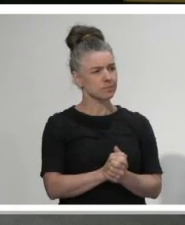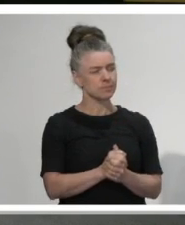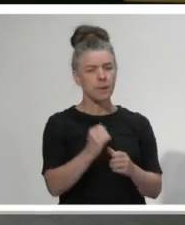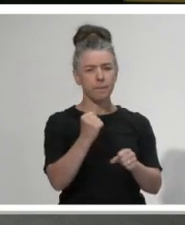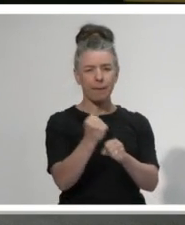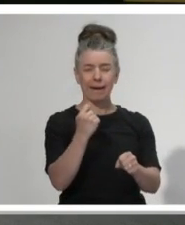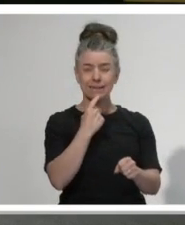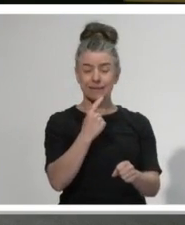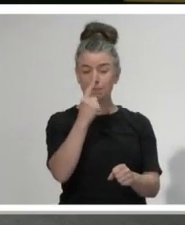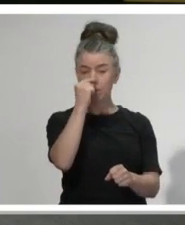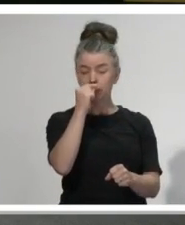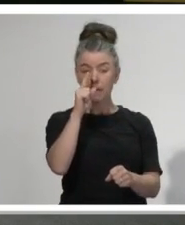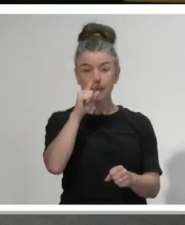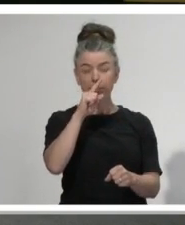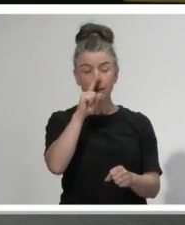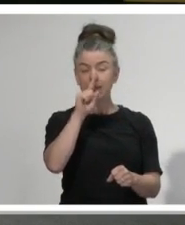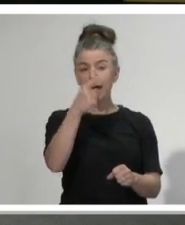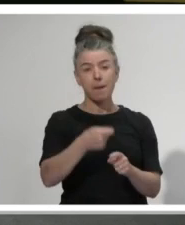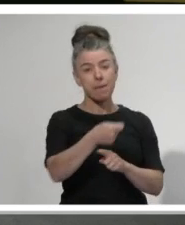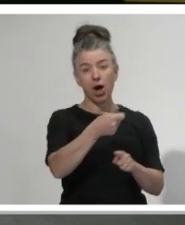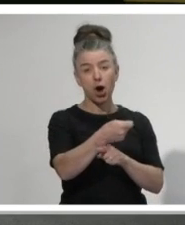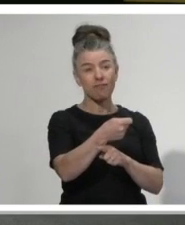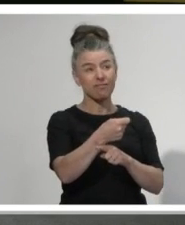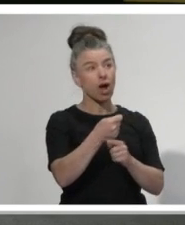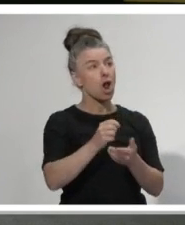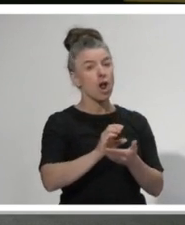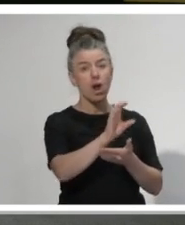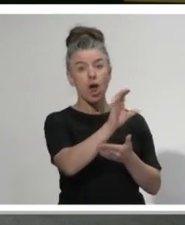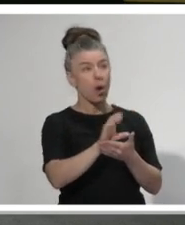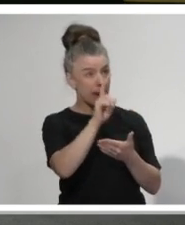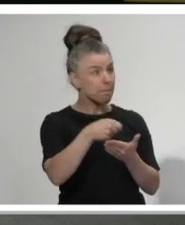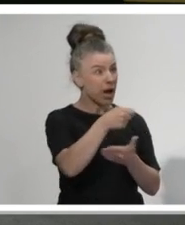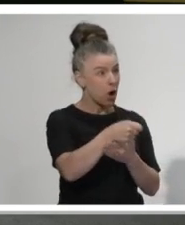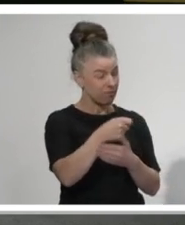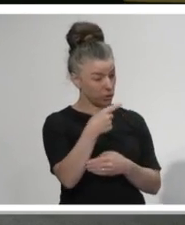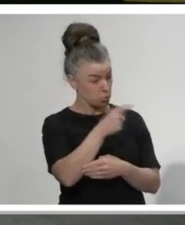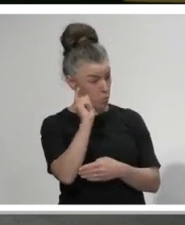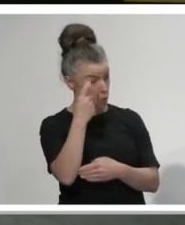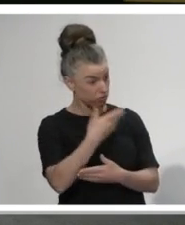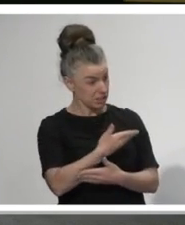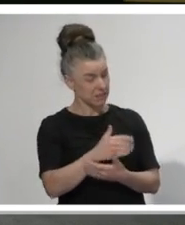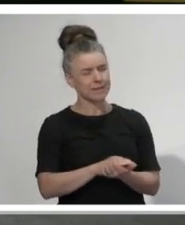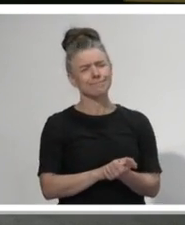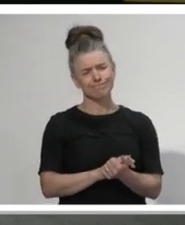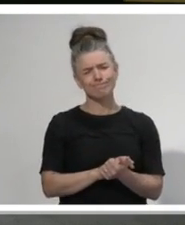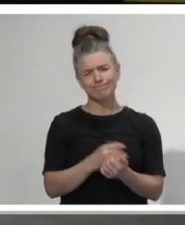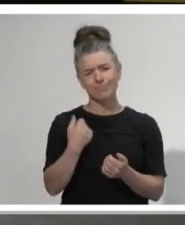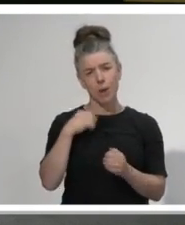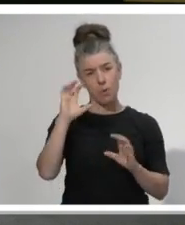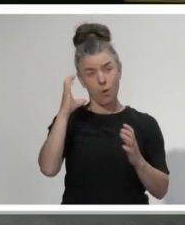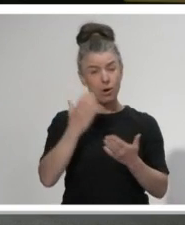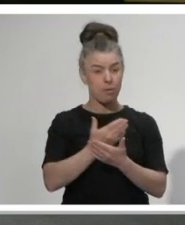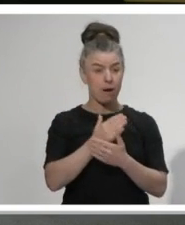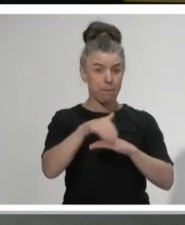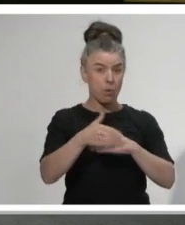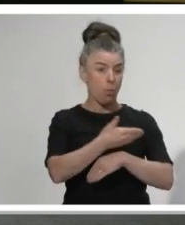in the coming months. Are you concerned about that? Oh, I'm very concerned for all New Zealanders that they have the resources to be able to